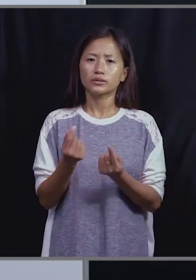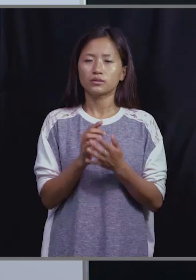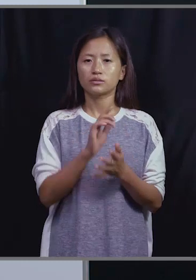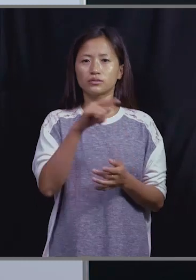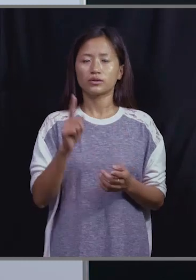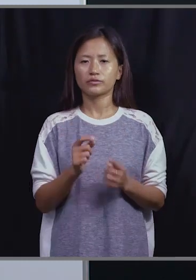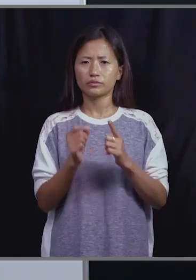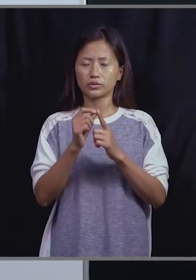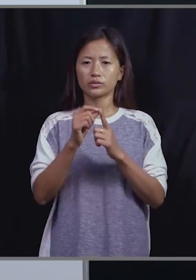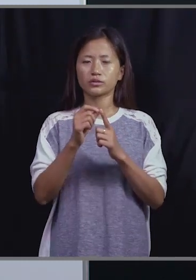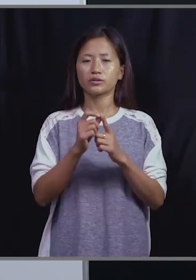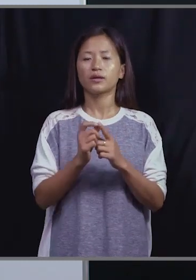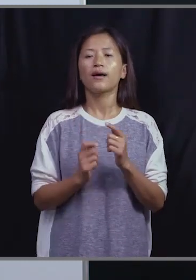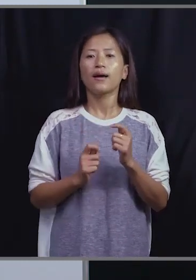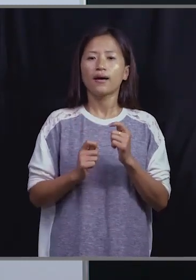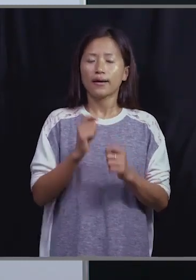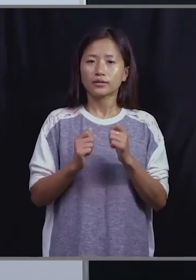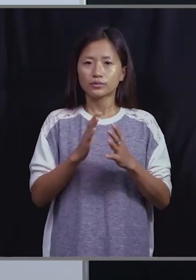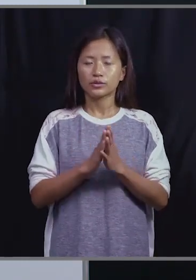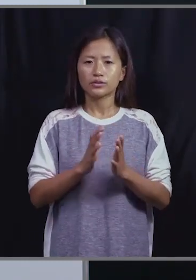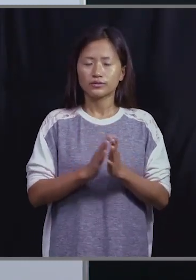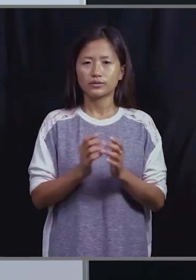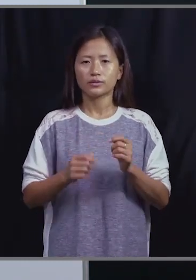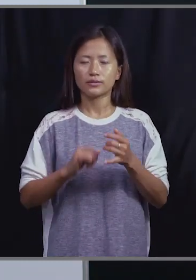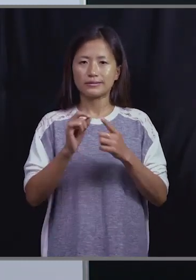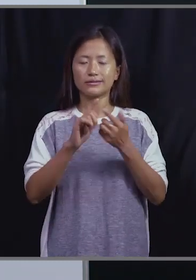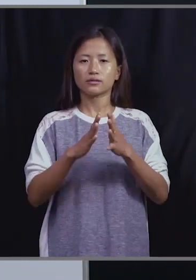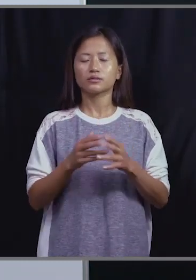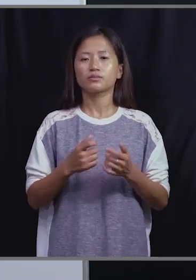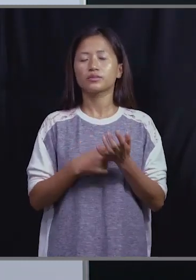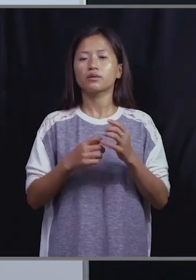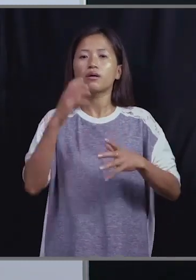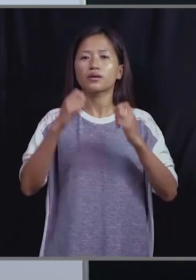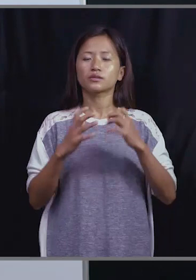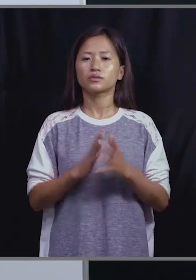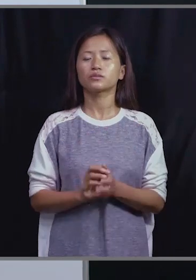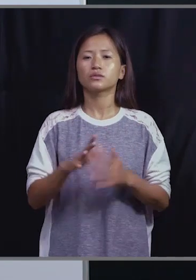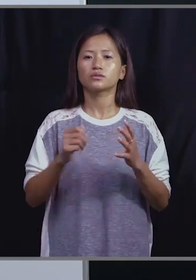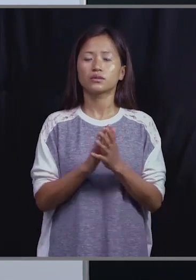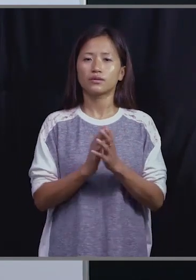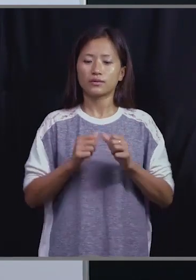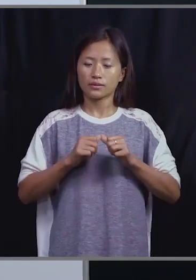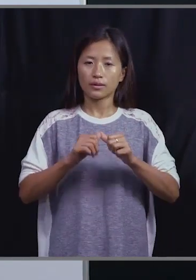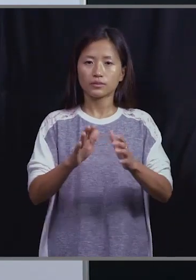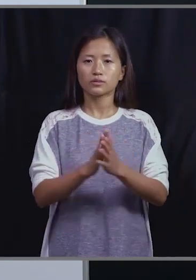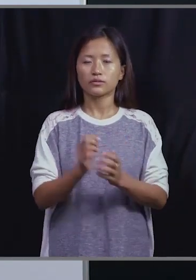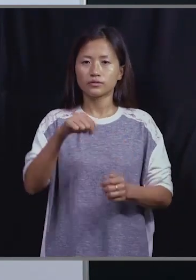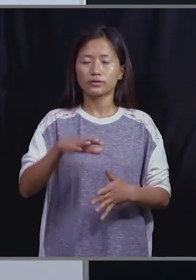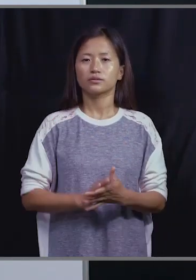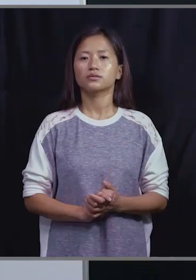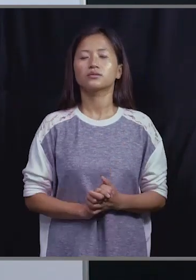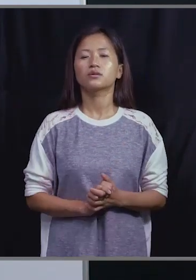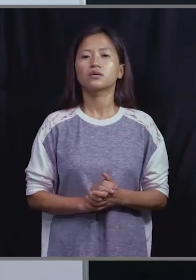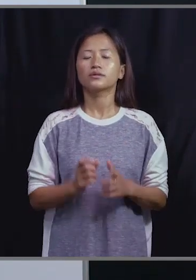political expression of the people was not given, negation, absent. There was absolute absence of this, and